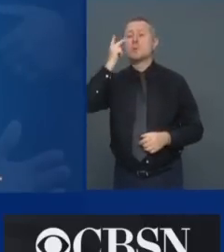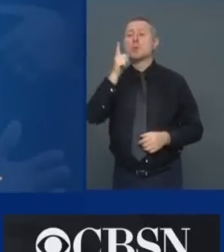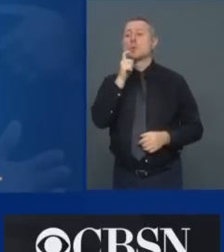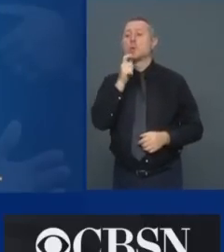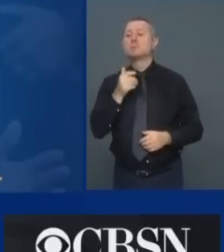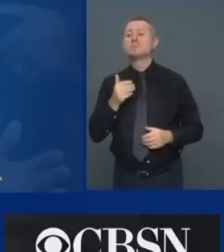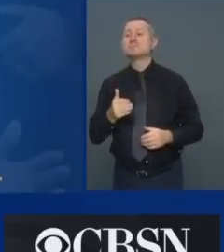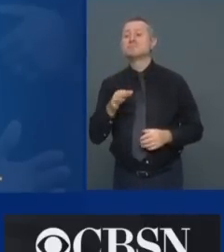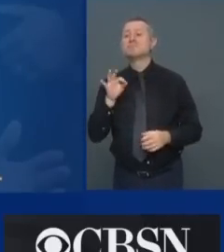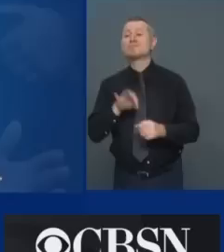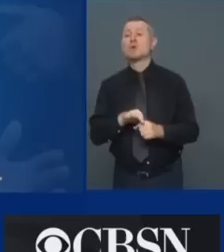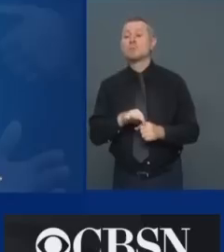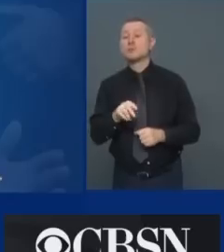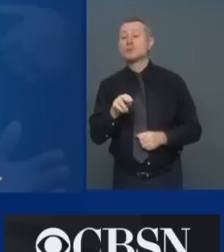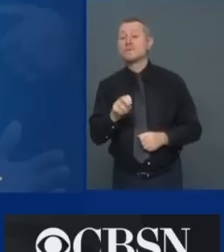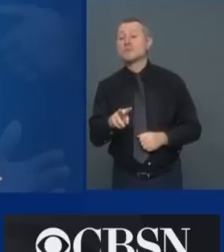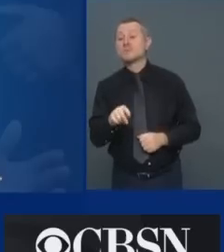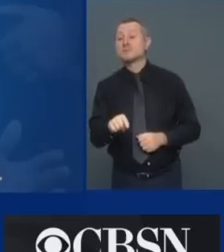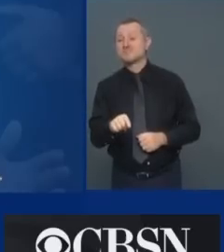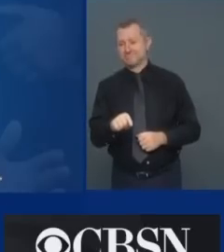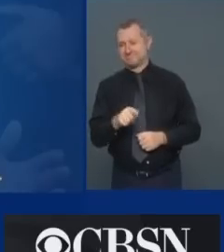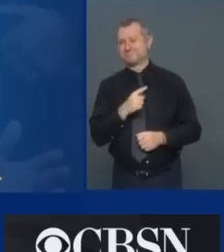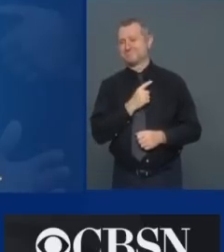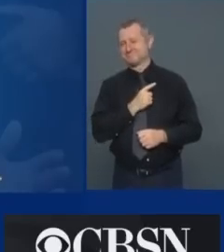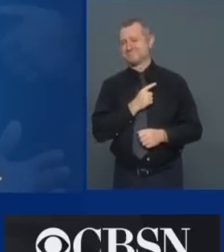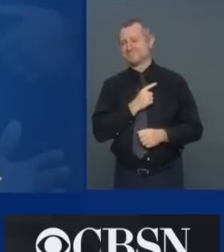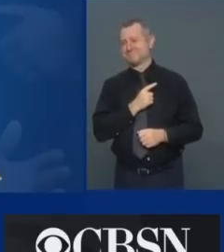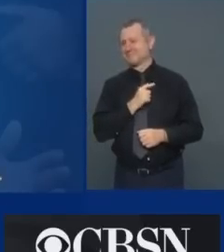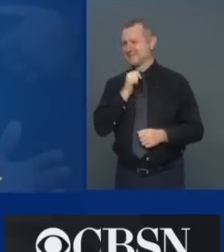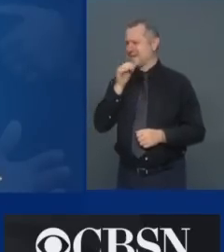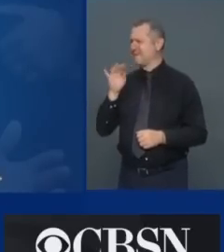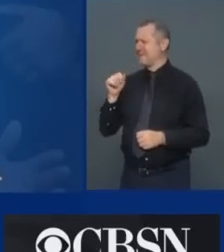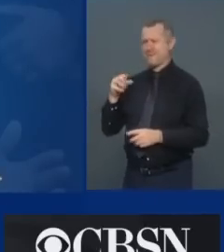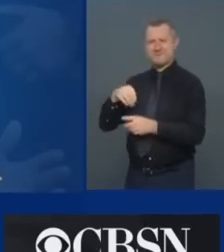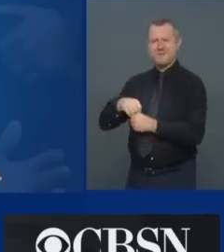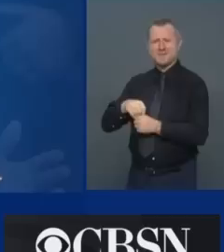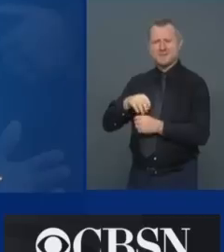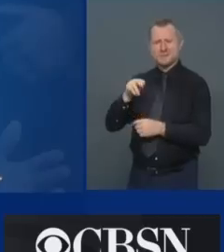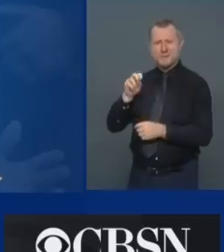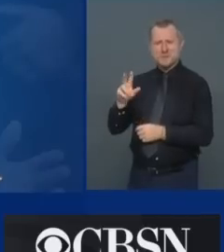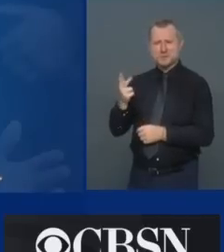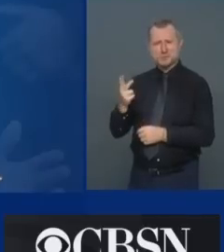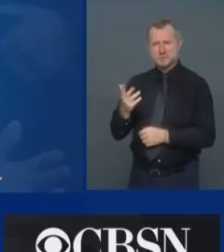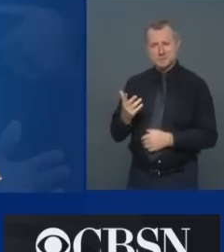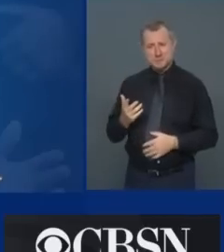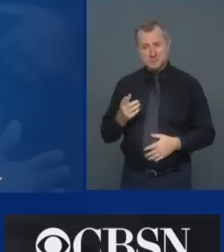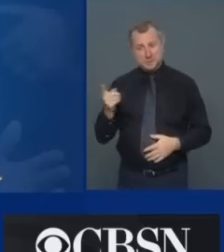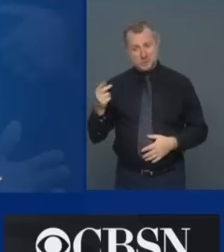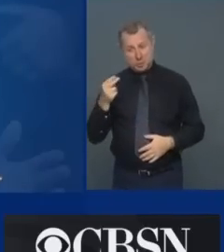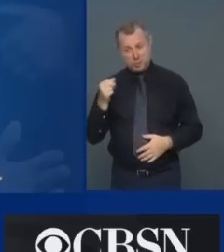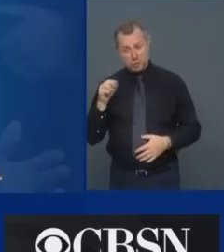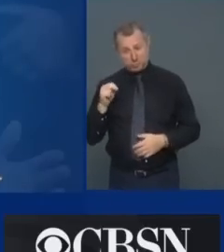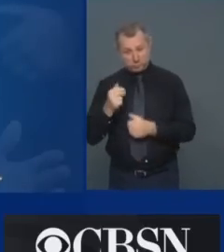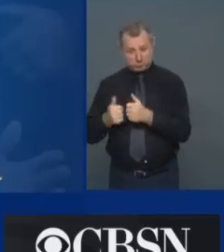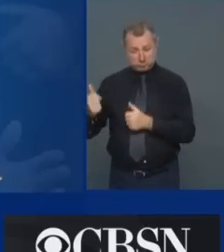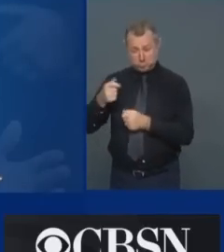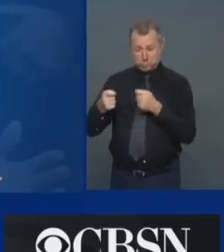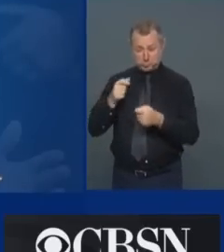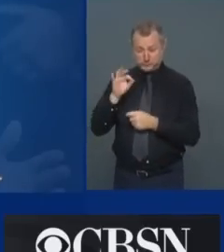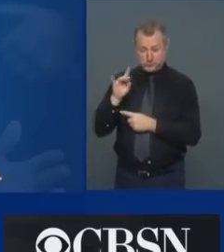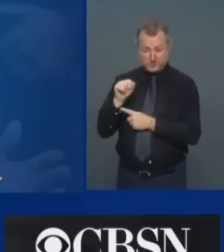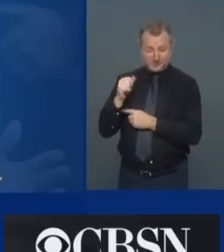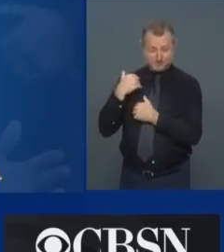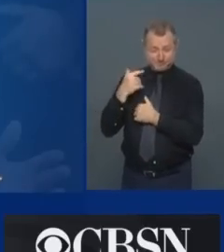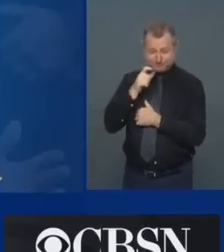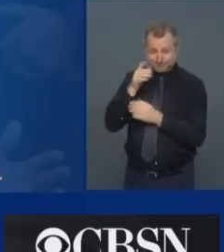the FDA. I don't think Dr. Hahn is running for anything. Is Dr. Hahn running for any office? No. So I don't see what